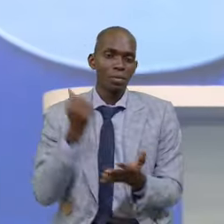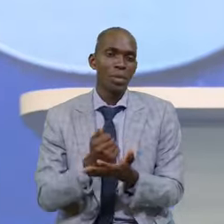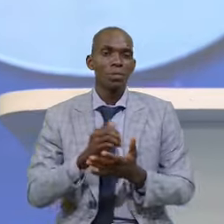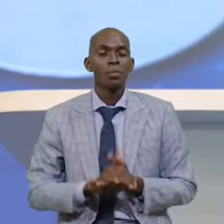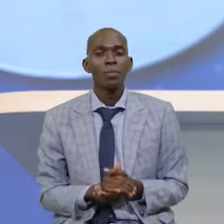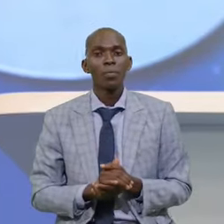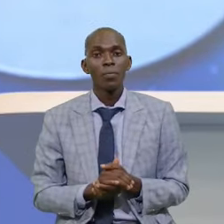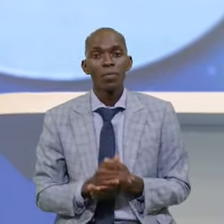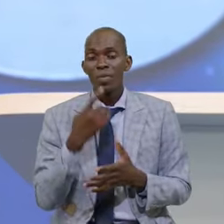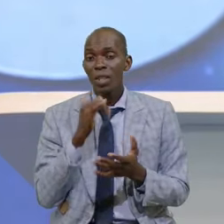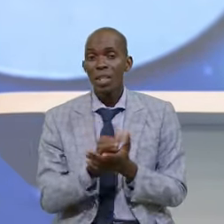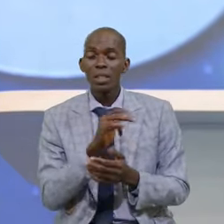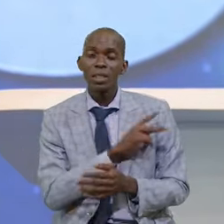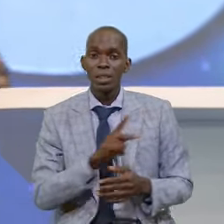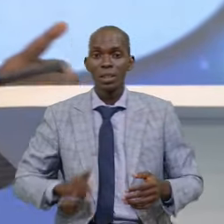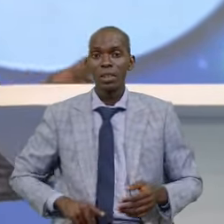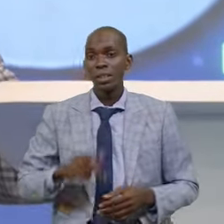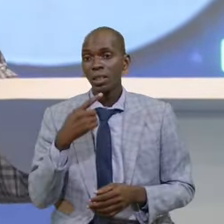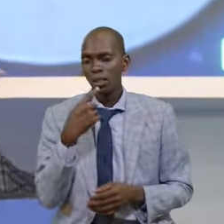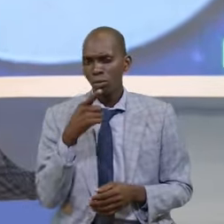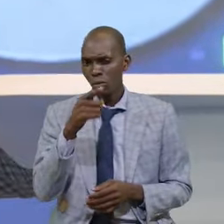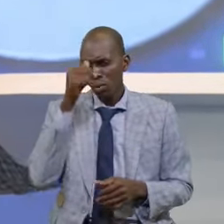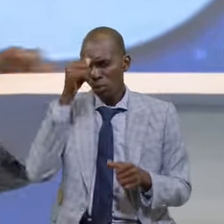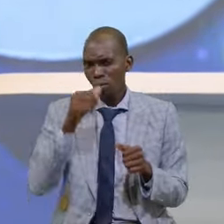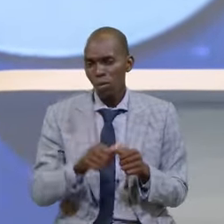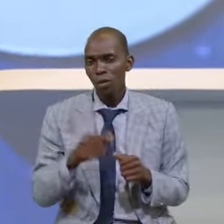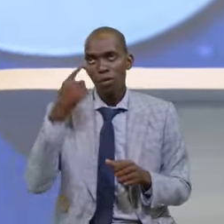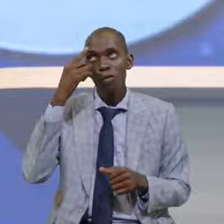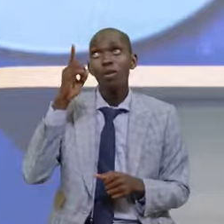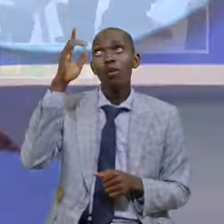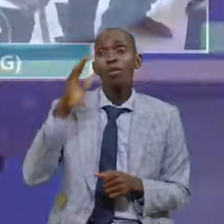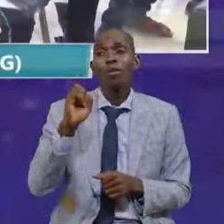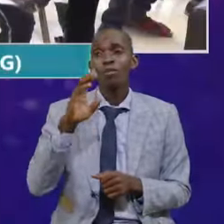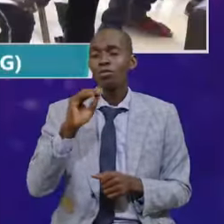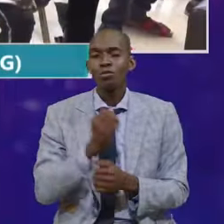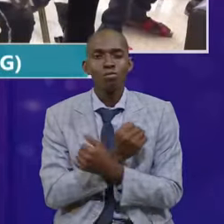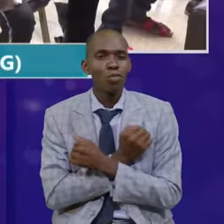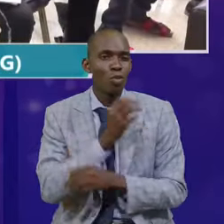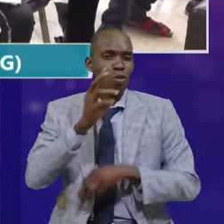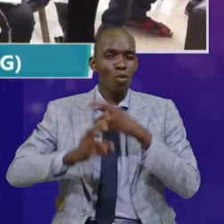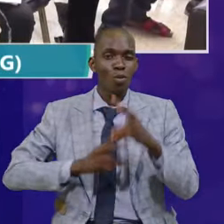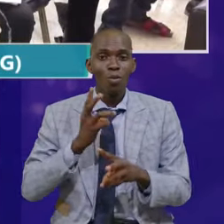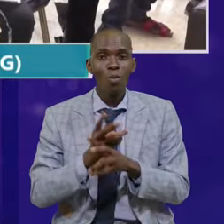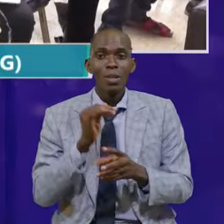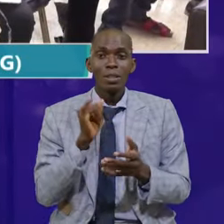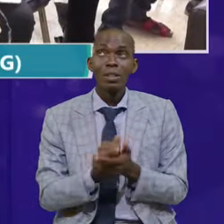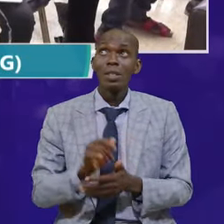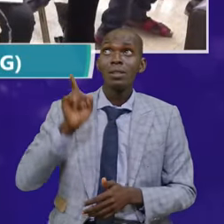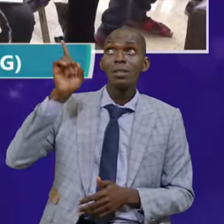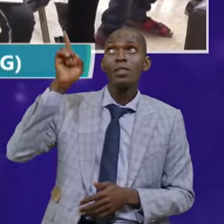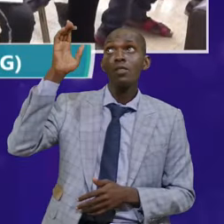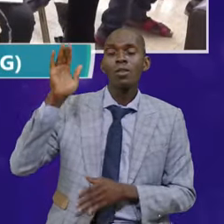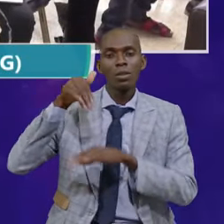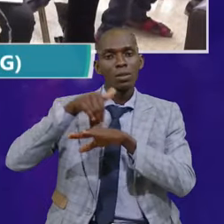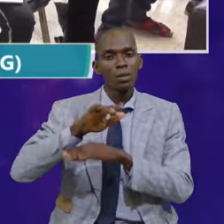the King sent. Do you remember? For God so loved the world that he sent his only